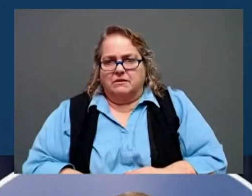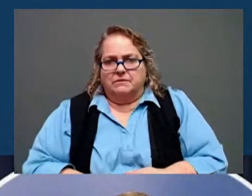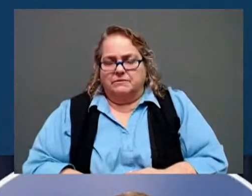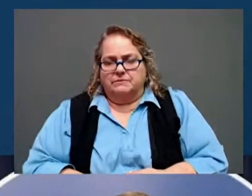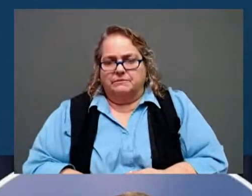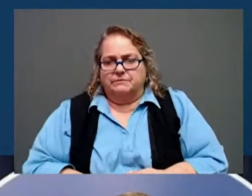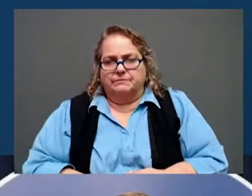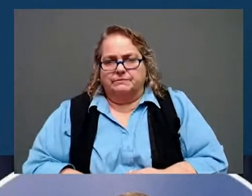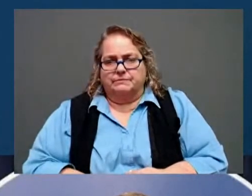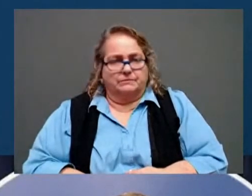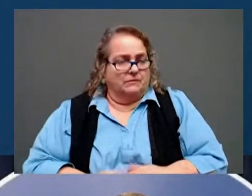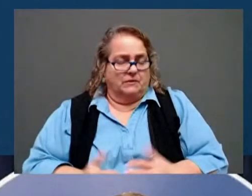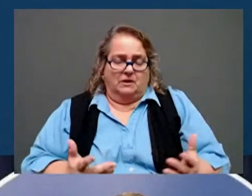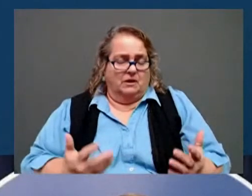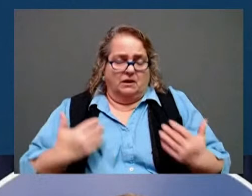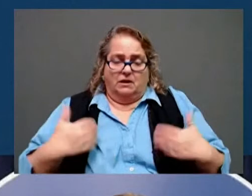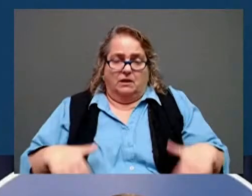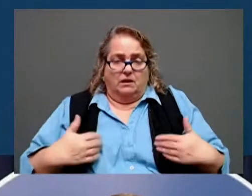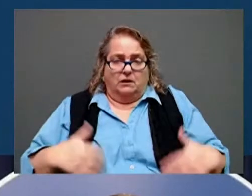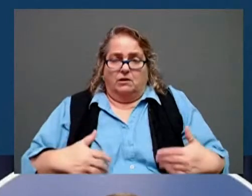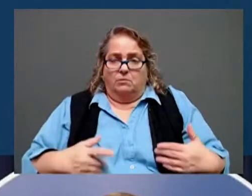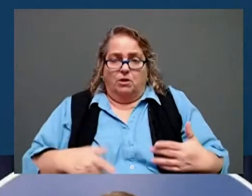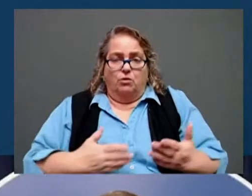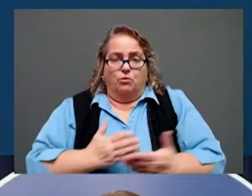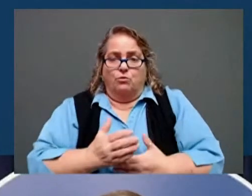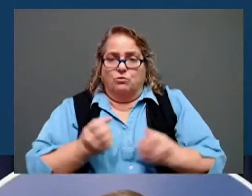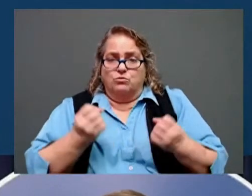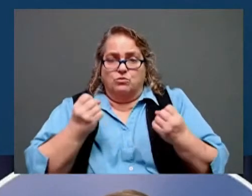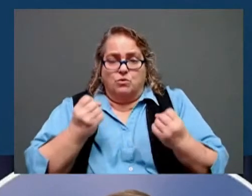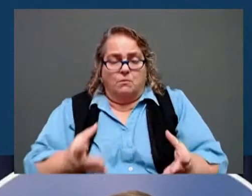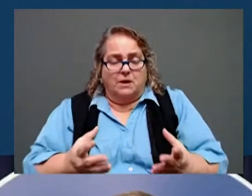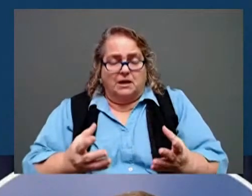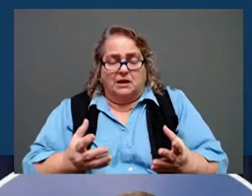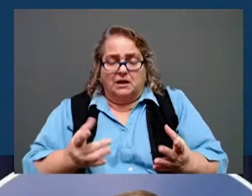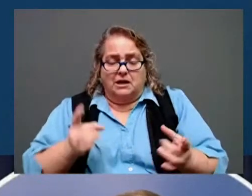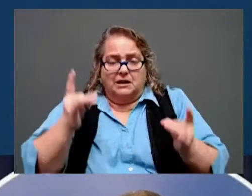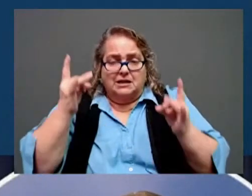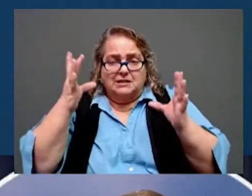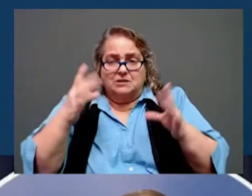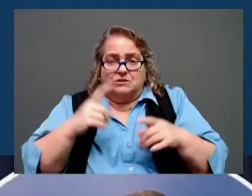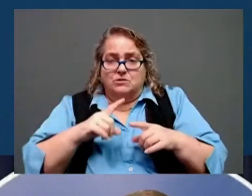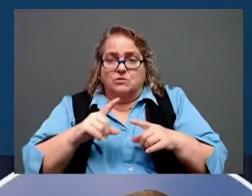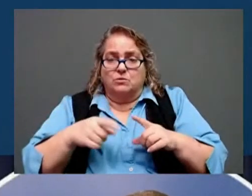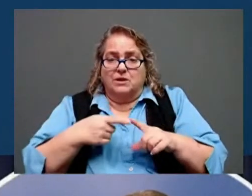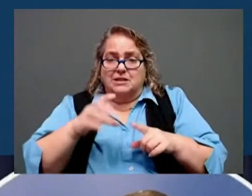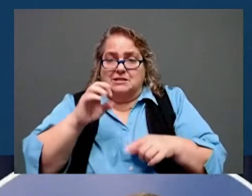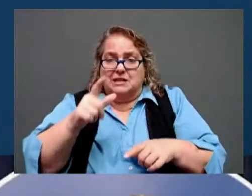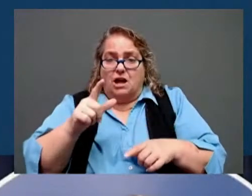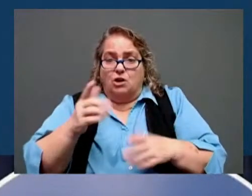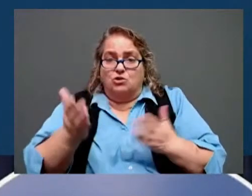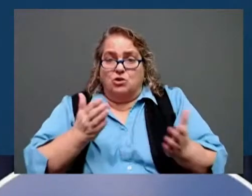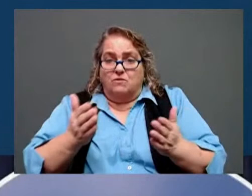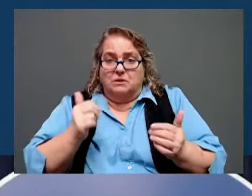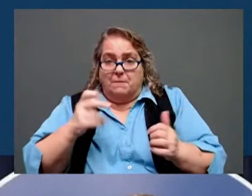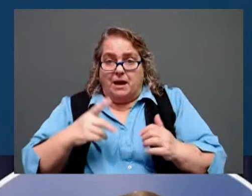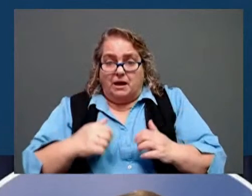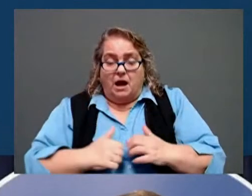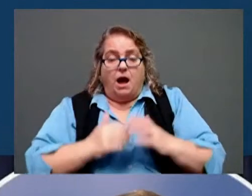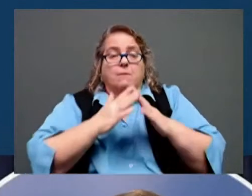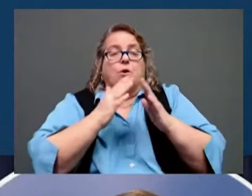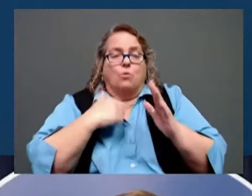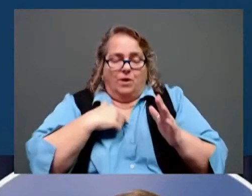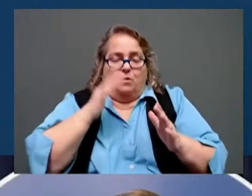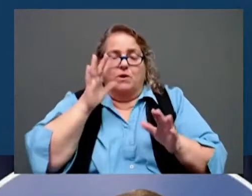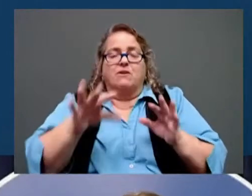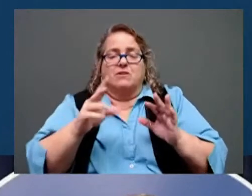been through more disasters than we ever thought was possible. When cell service gets back up, we do see a whole lot of people finding people they love and care